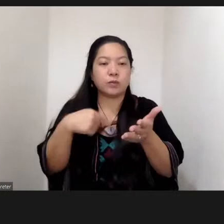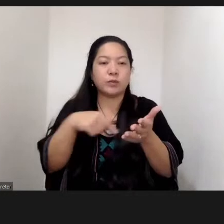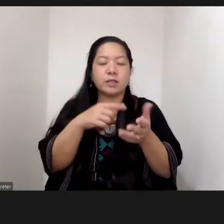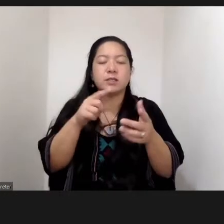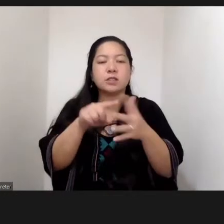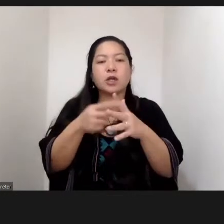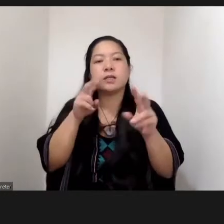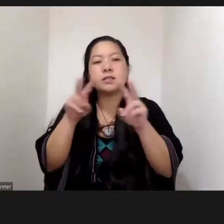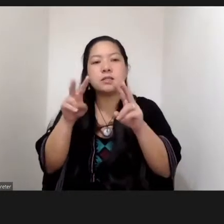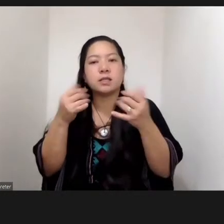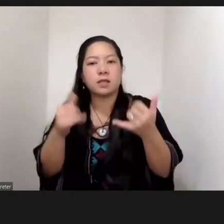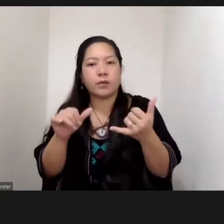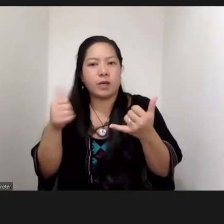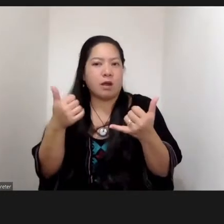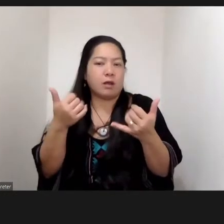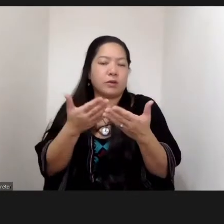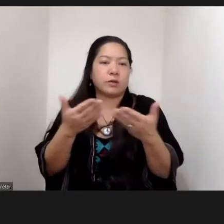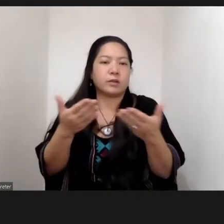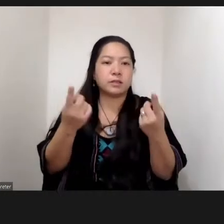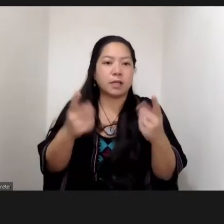other